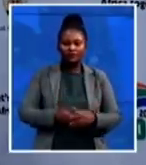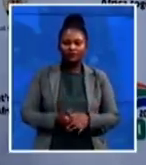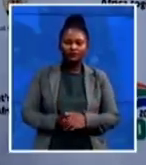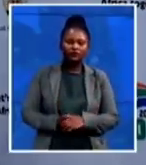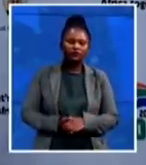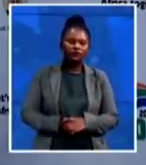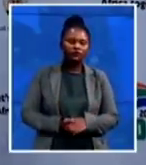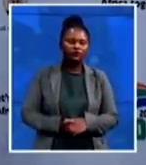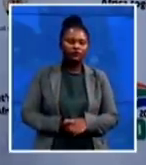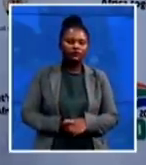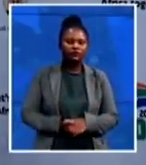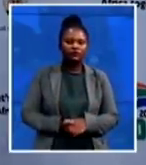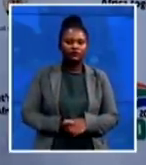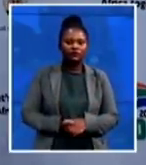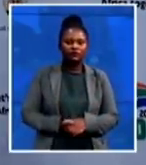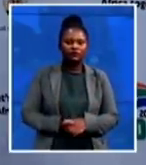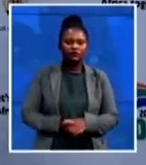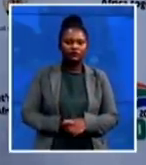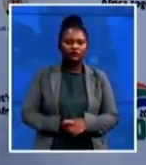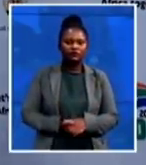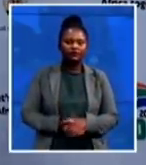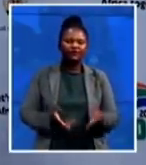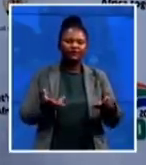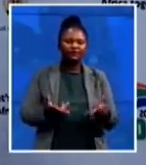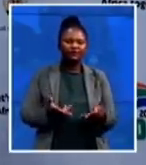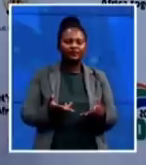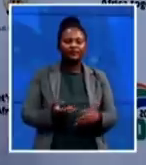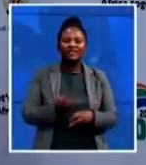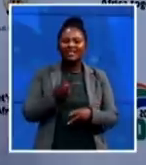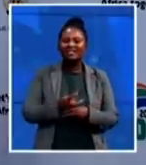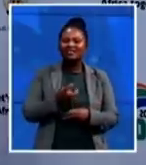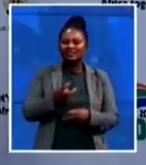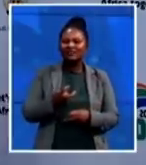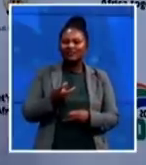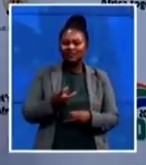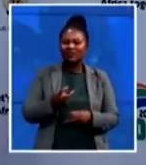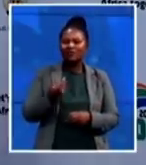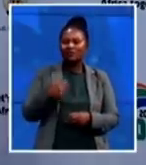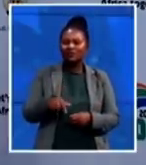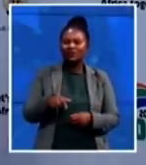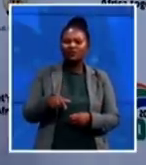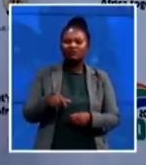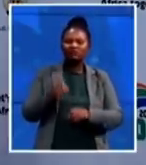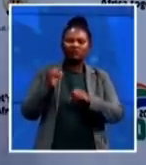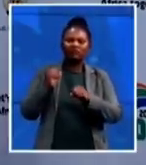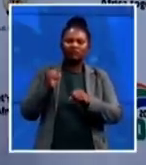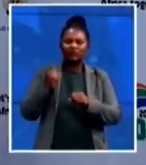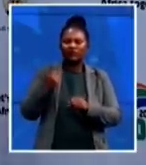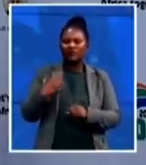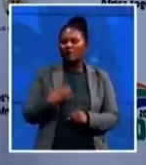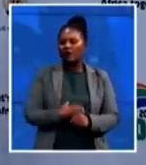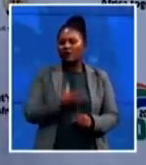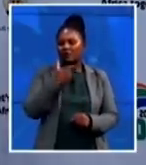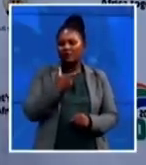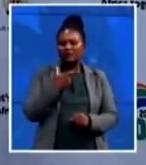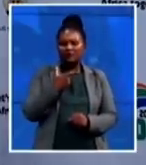It's difficult for me to comment on the President not participating because I am yet to confirm whether he's participating or